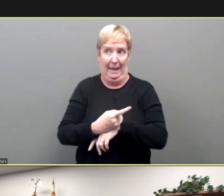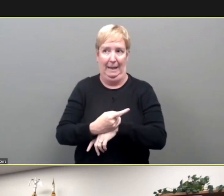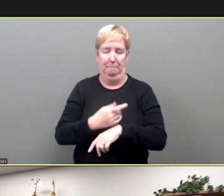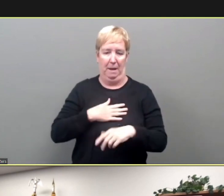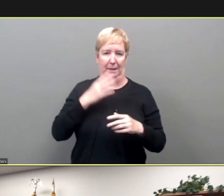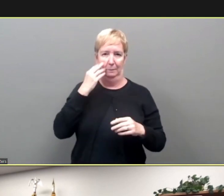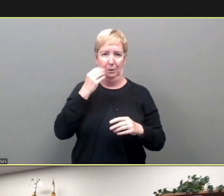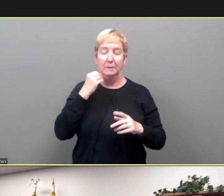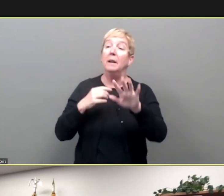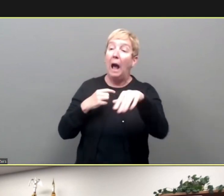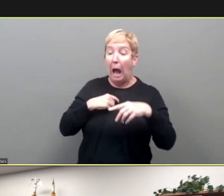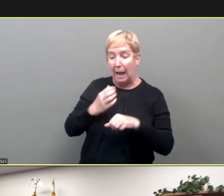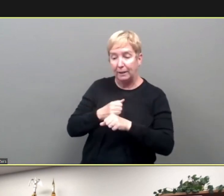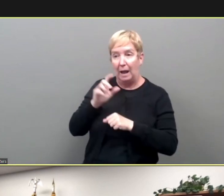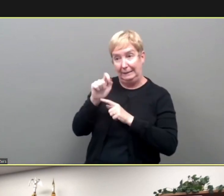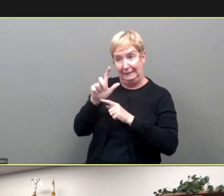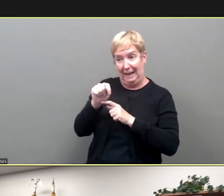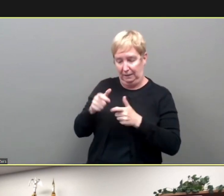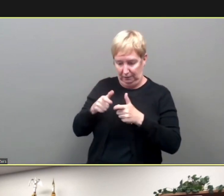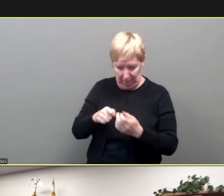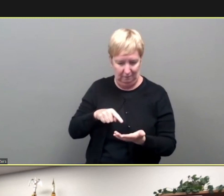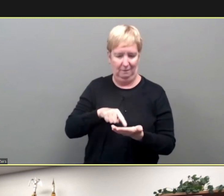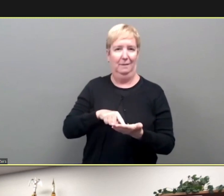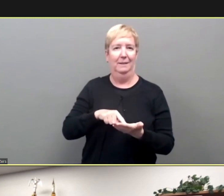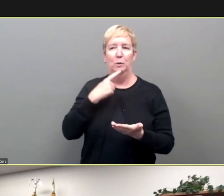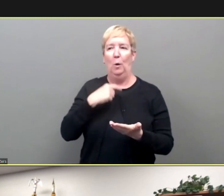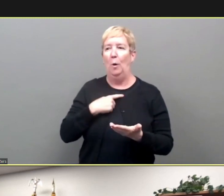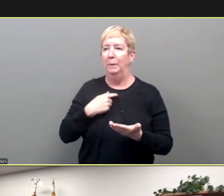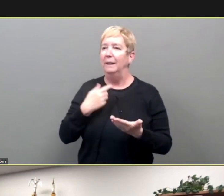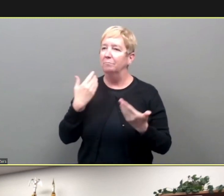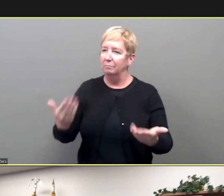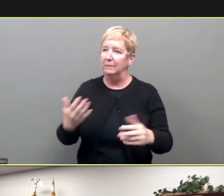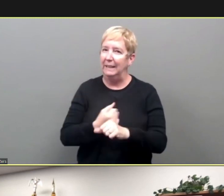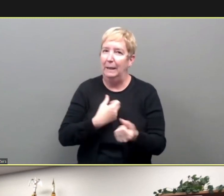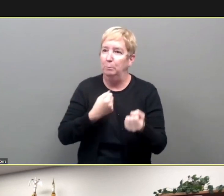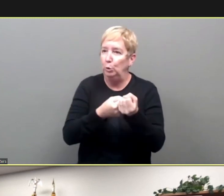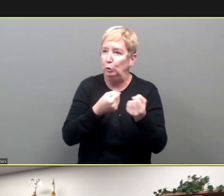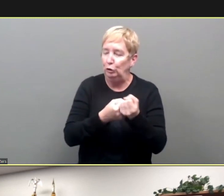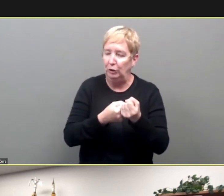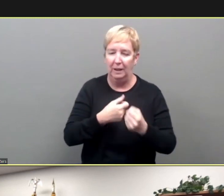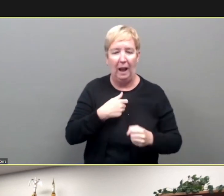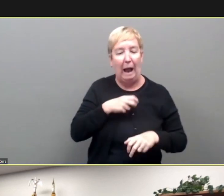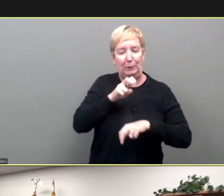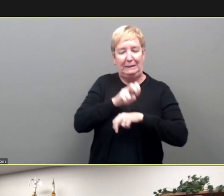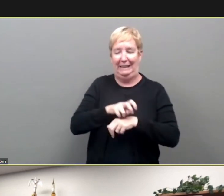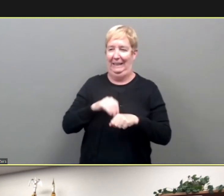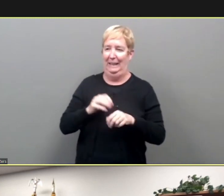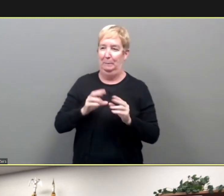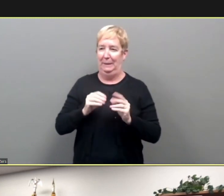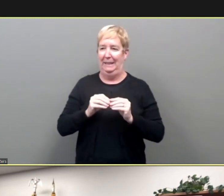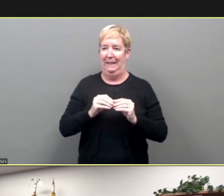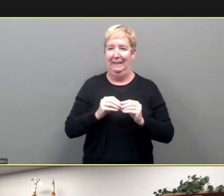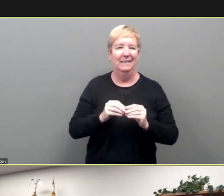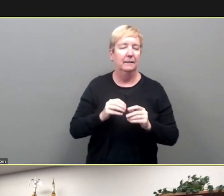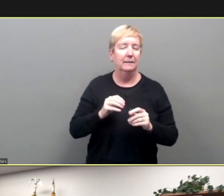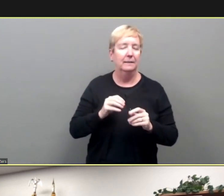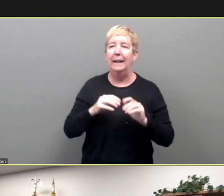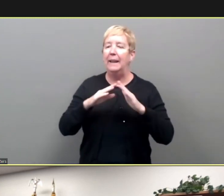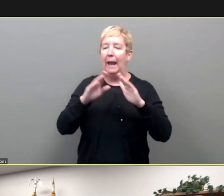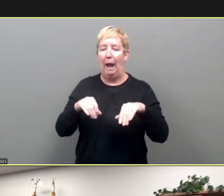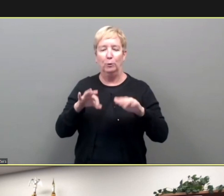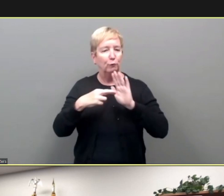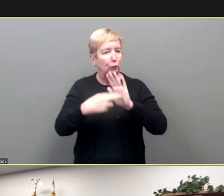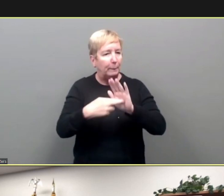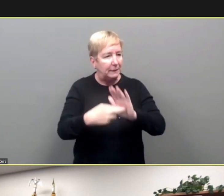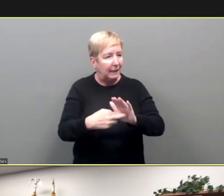my text to get my booster a couple days ago, and I was sitting in a hearing in the House of Representatives chamber here